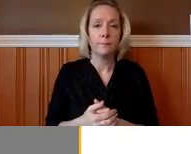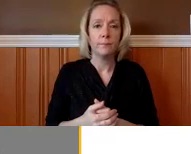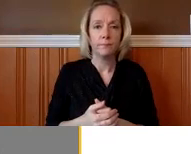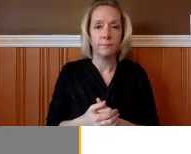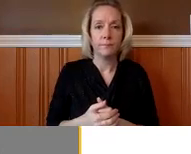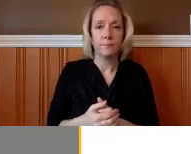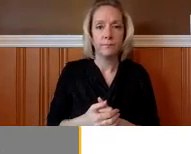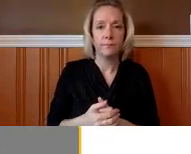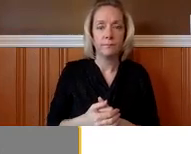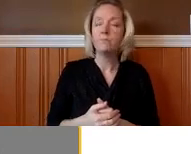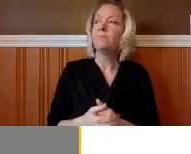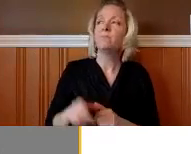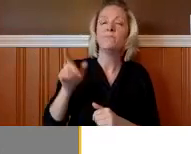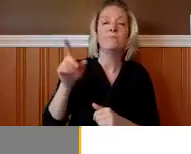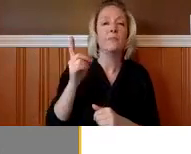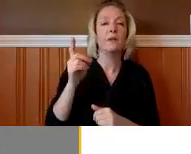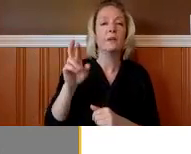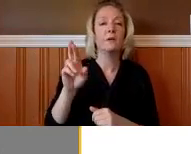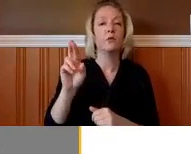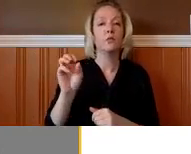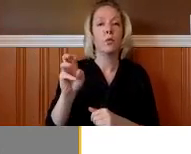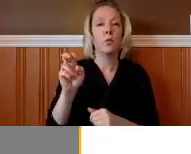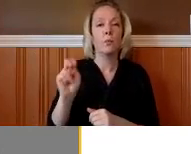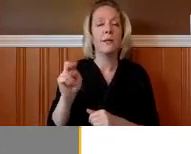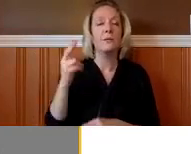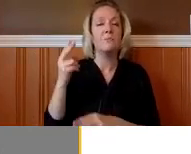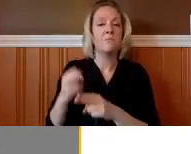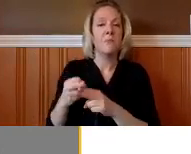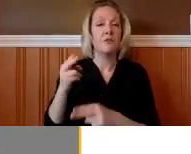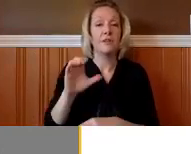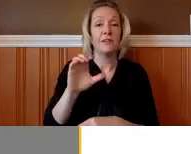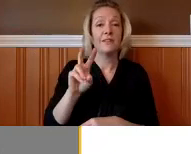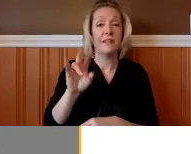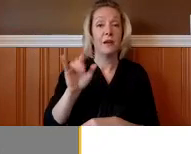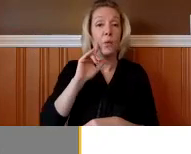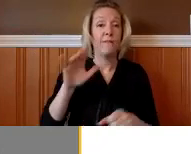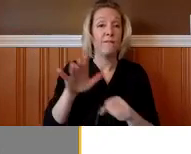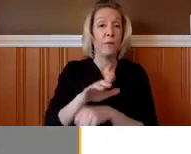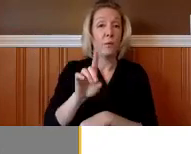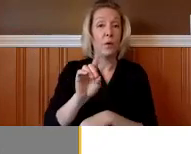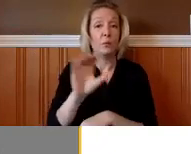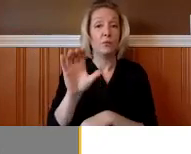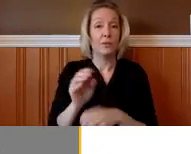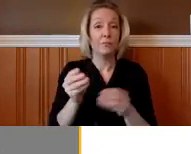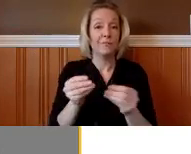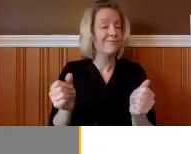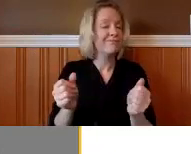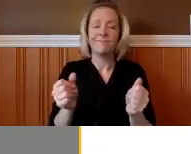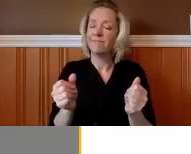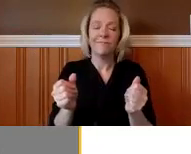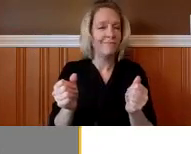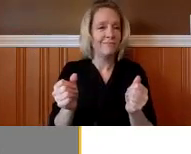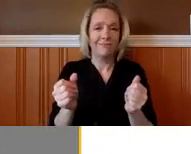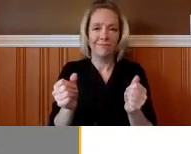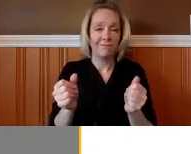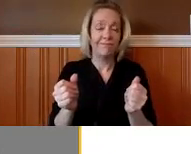Another thing that Dr. Roman talks about a lot is that CVI never fully resolves. That when we see students in